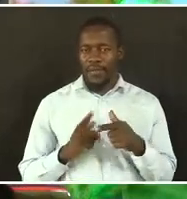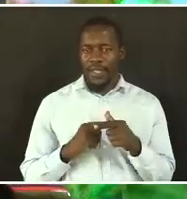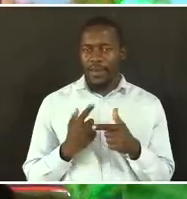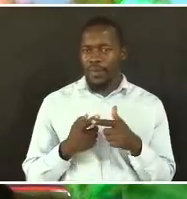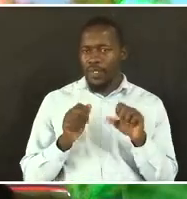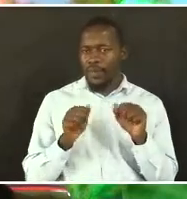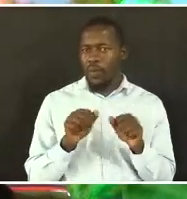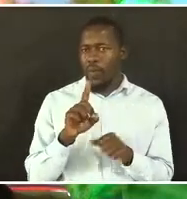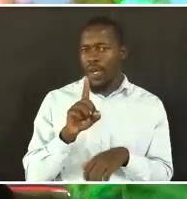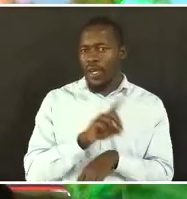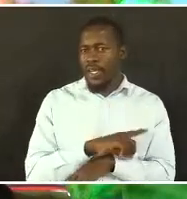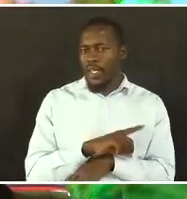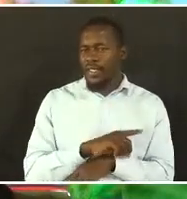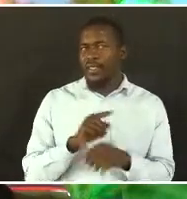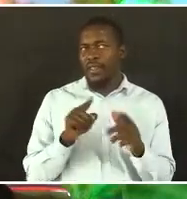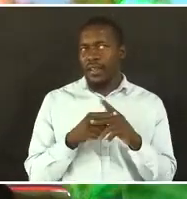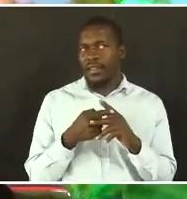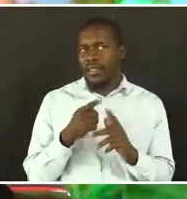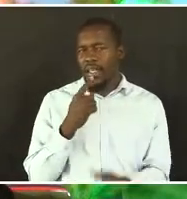and ministered to me.